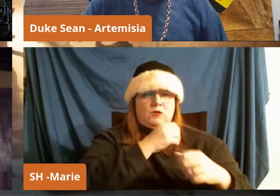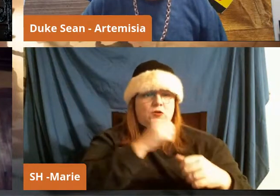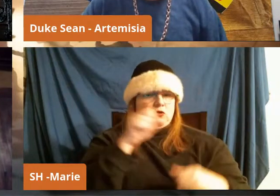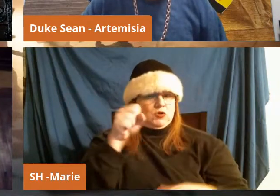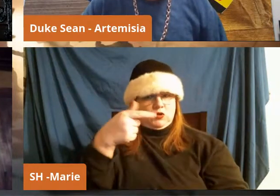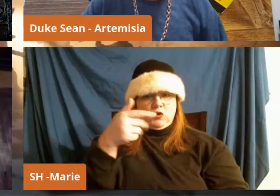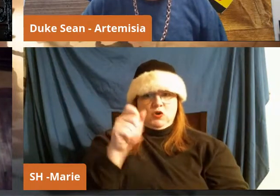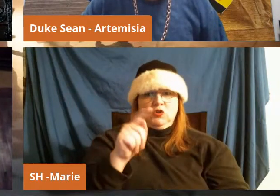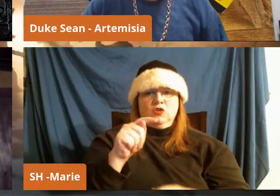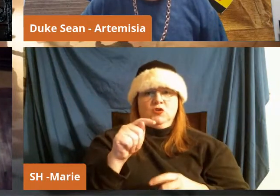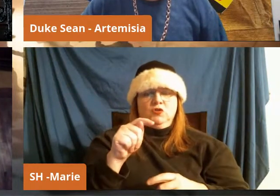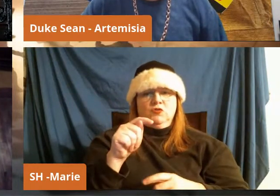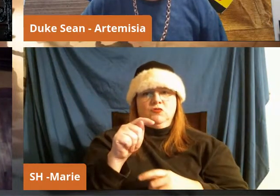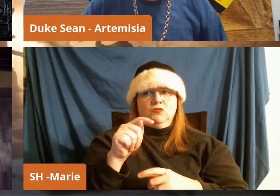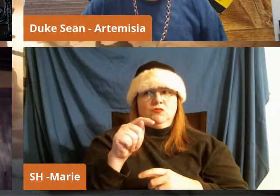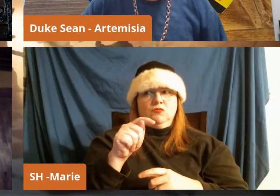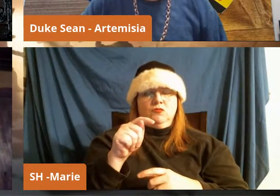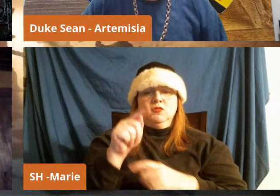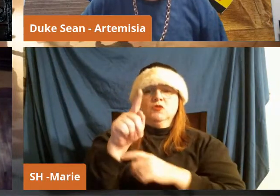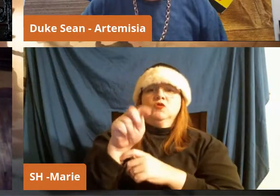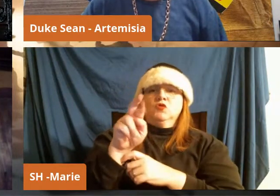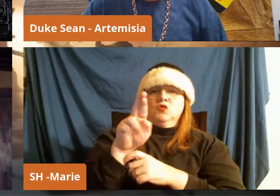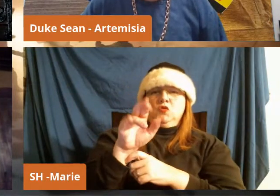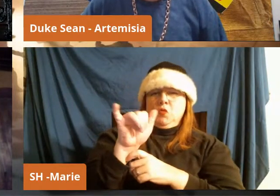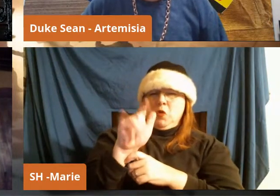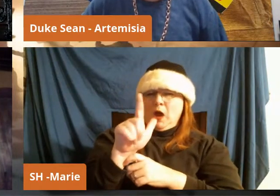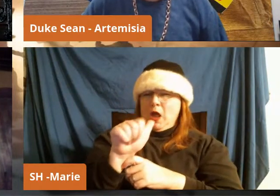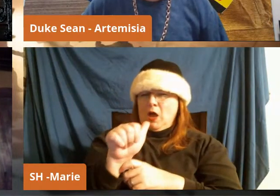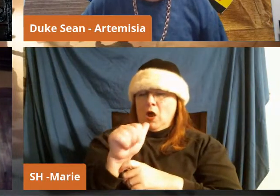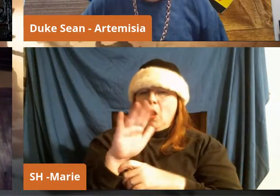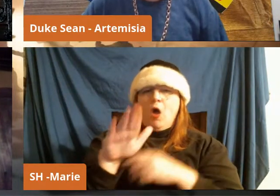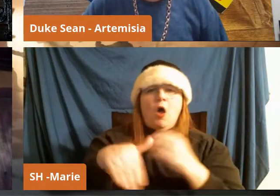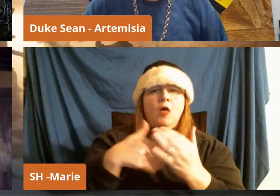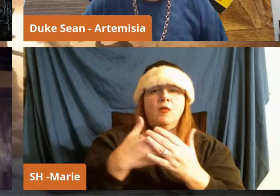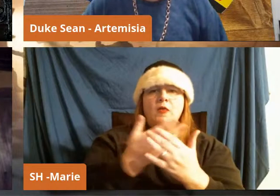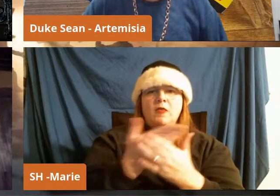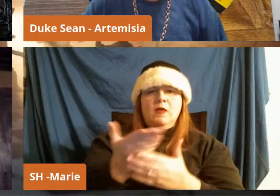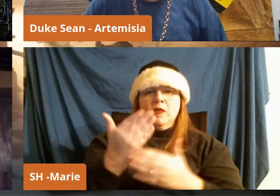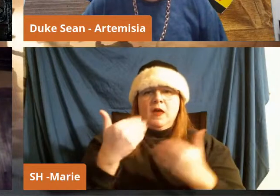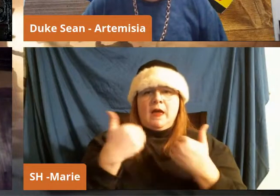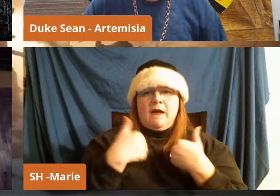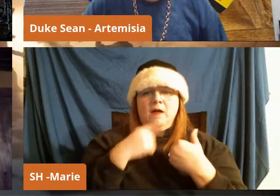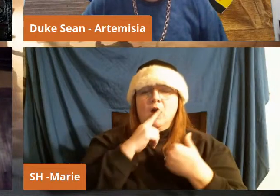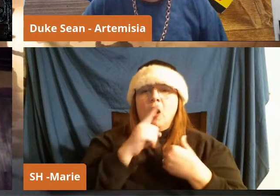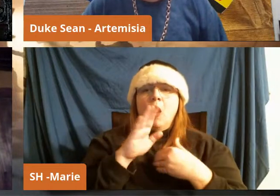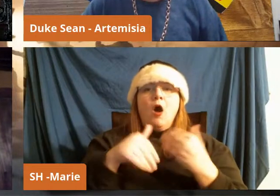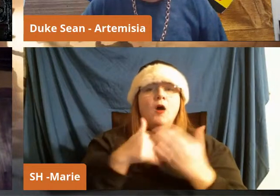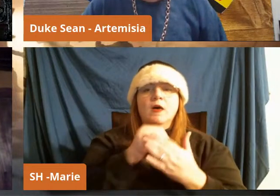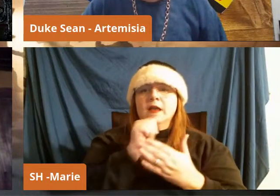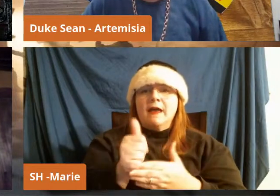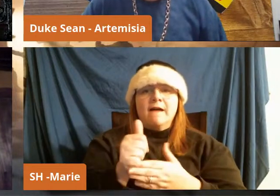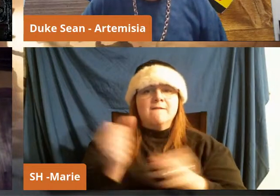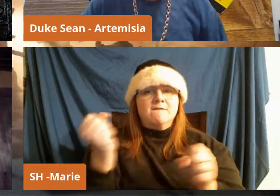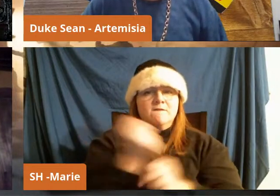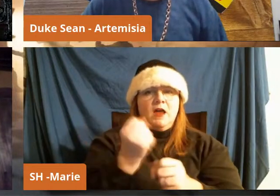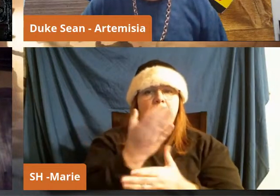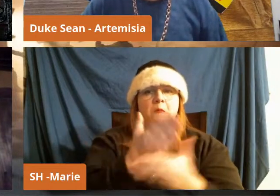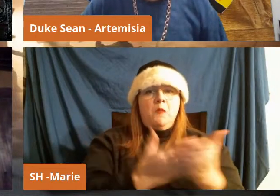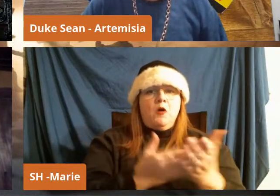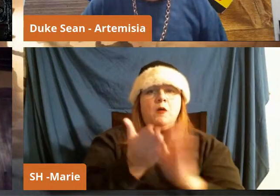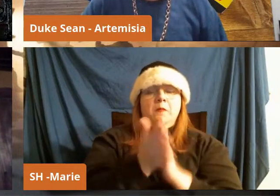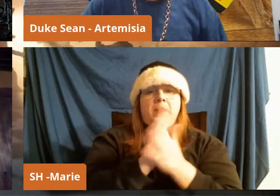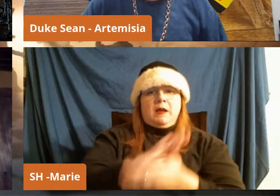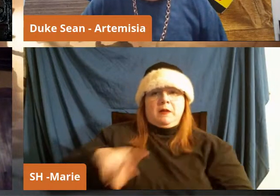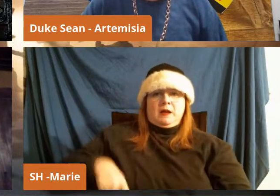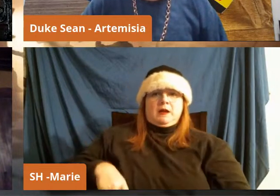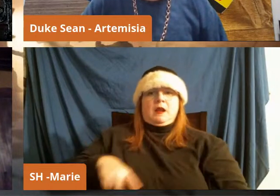and those Sergeant Trials are that's basically all the things we're talking about. It is all the not fighting parts of being a